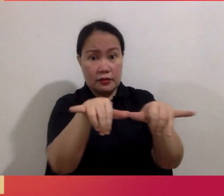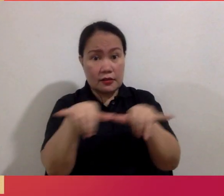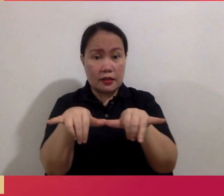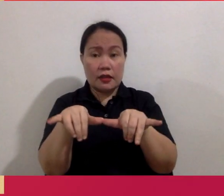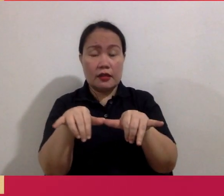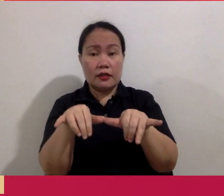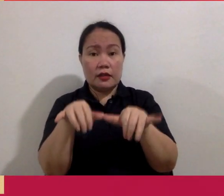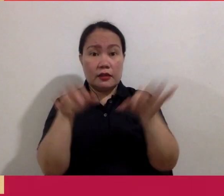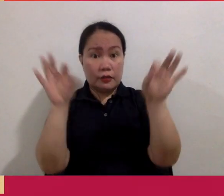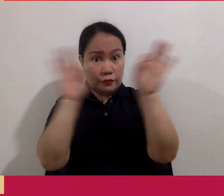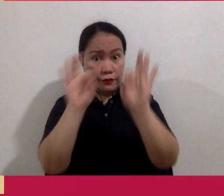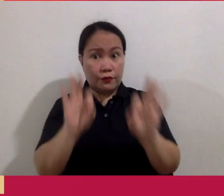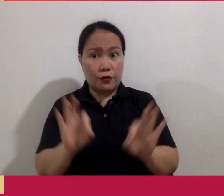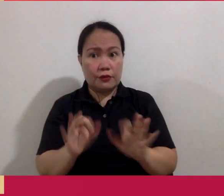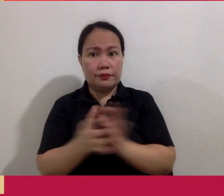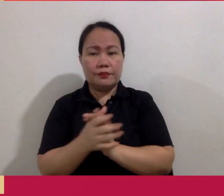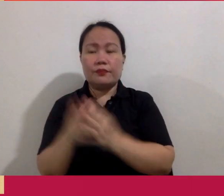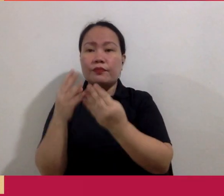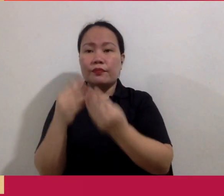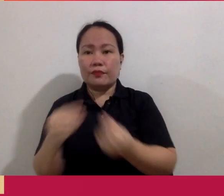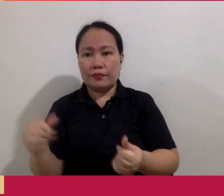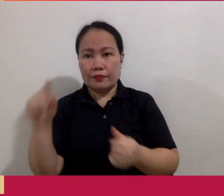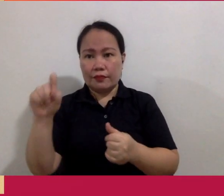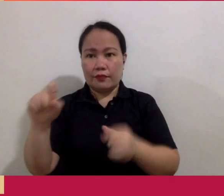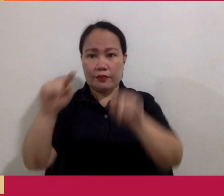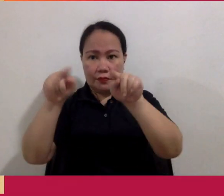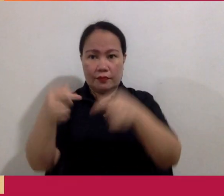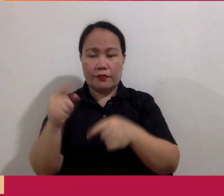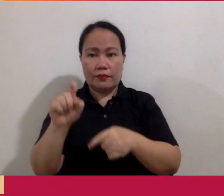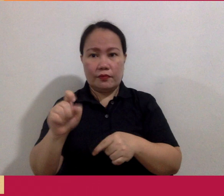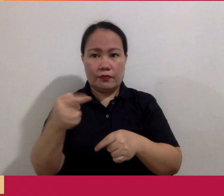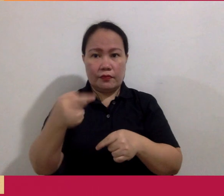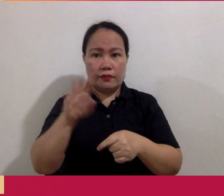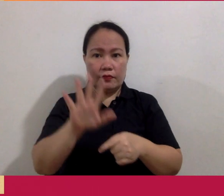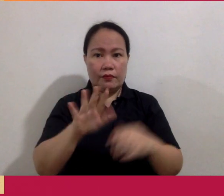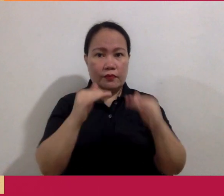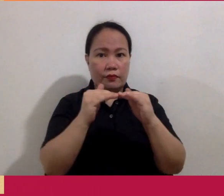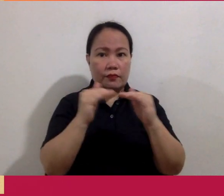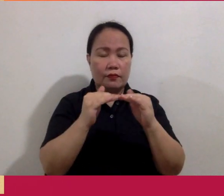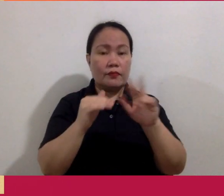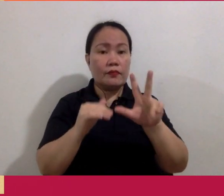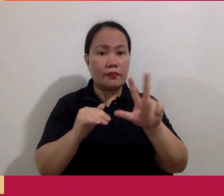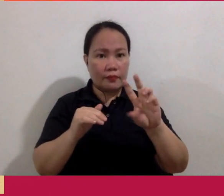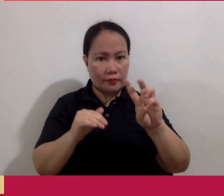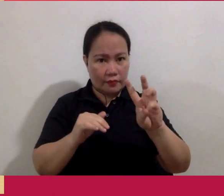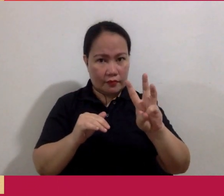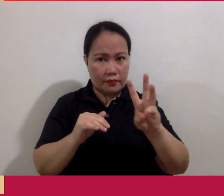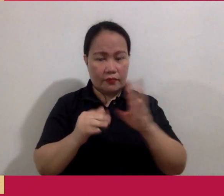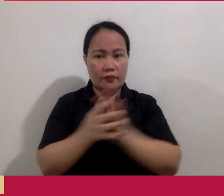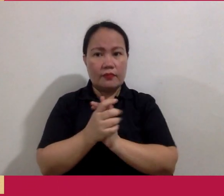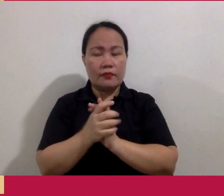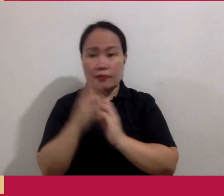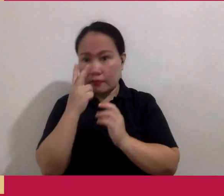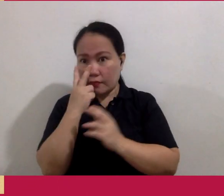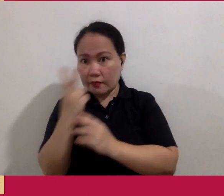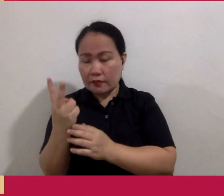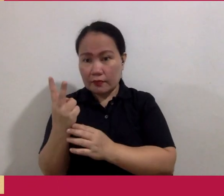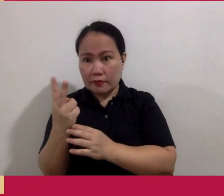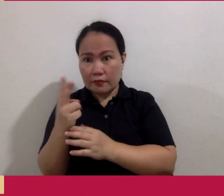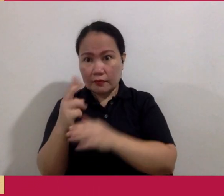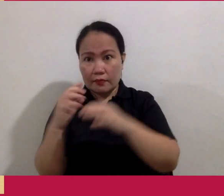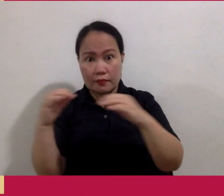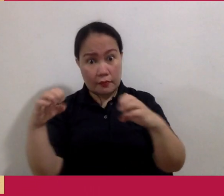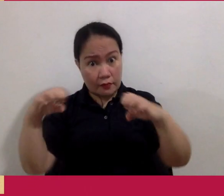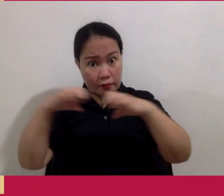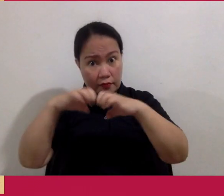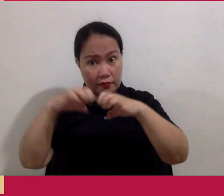okay, let's try this equation. Solve x times x minus 5 is equal to 36. So, sa nakikita nyo,